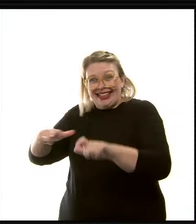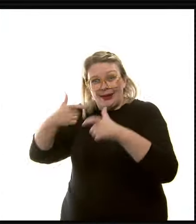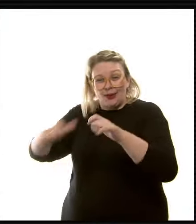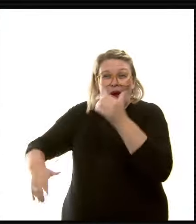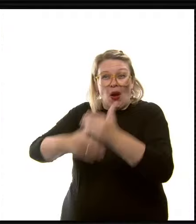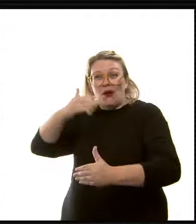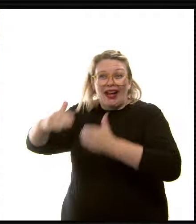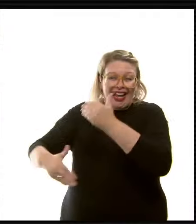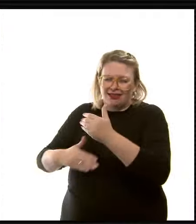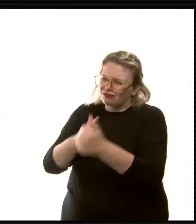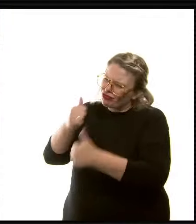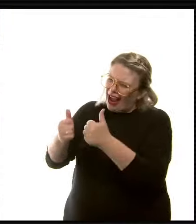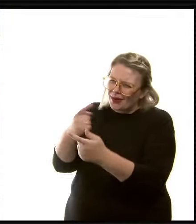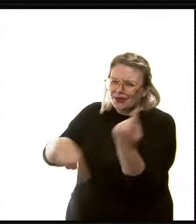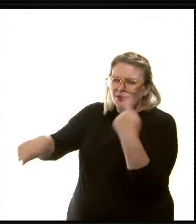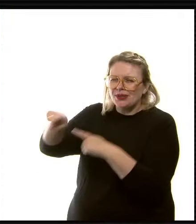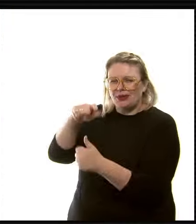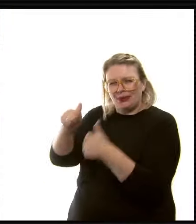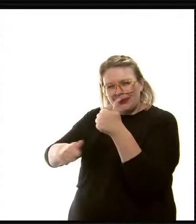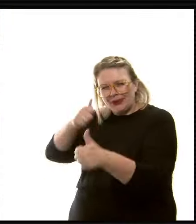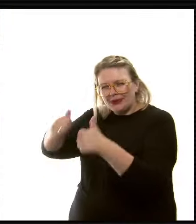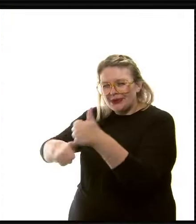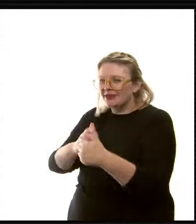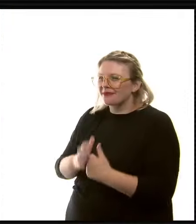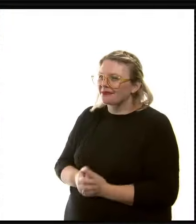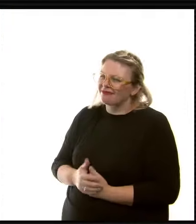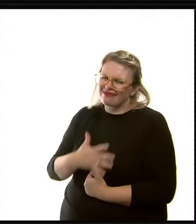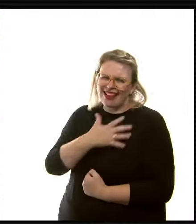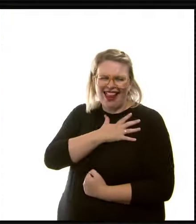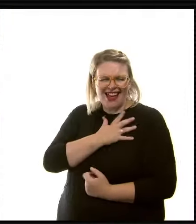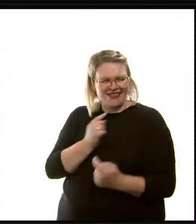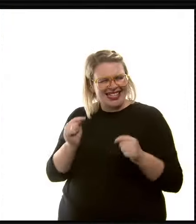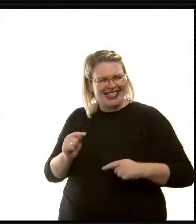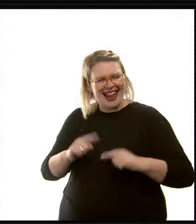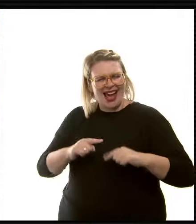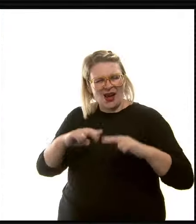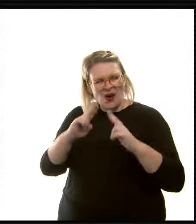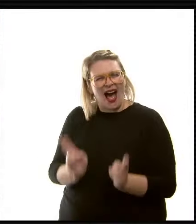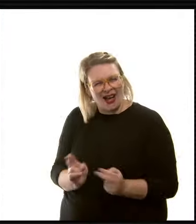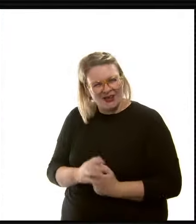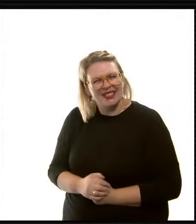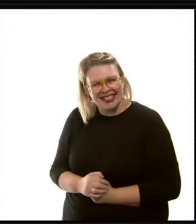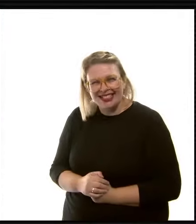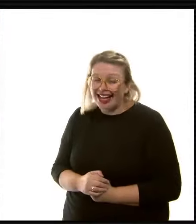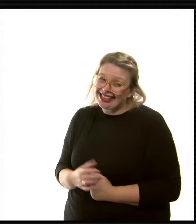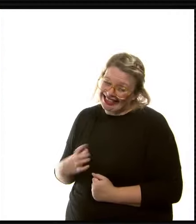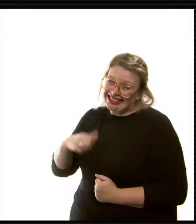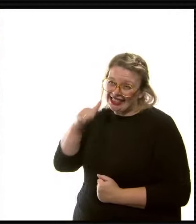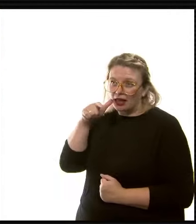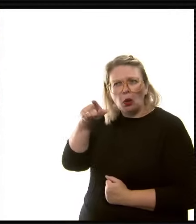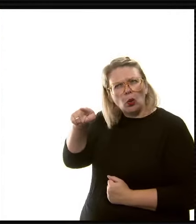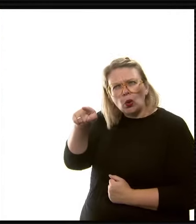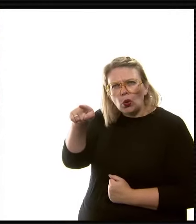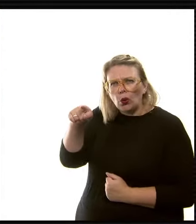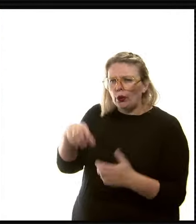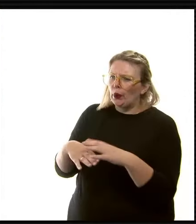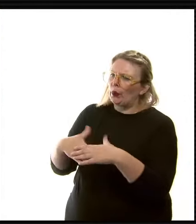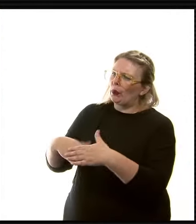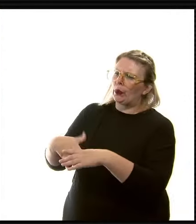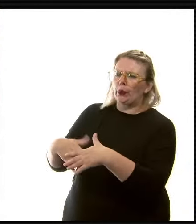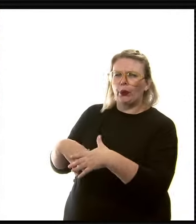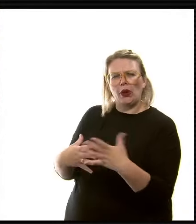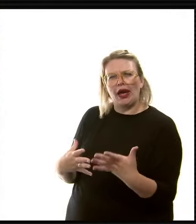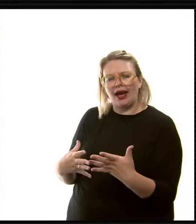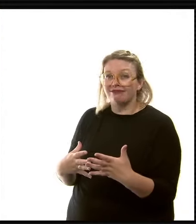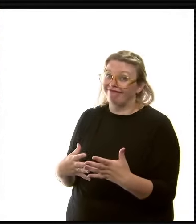I'm so proud of you. Oh, this is amazing. I love being here in Lego House. I know. I've kind of noticed that you haven't got a huge amount going on, so really? I've